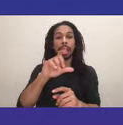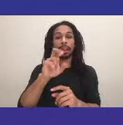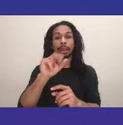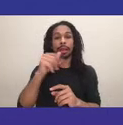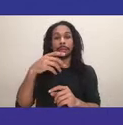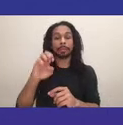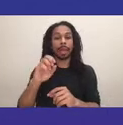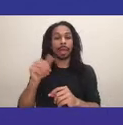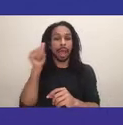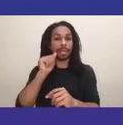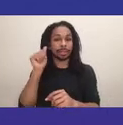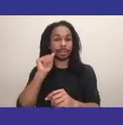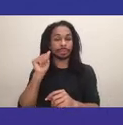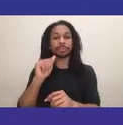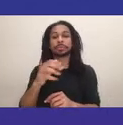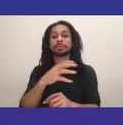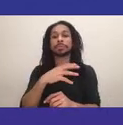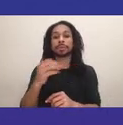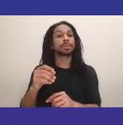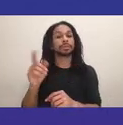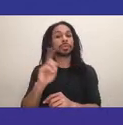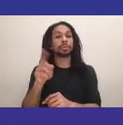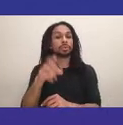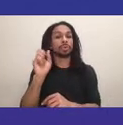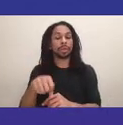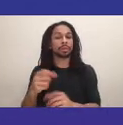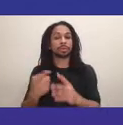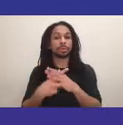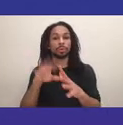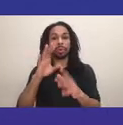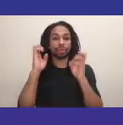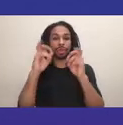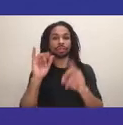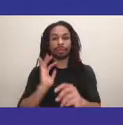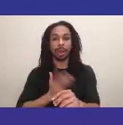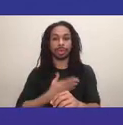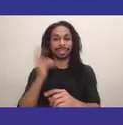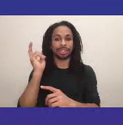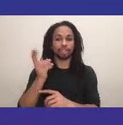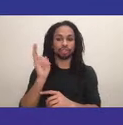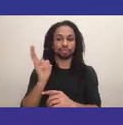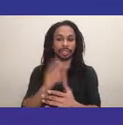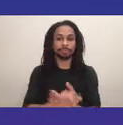And they're a place to start your education of our history.